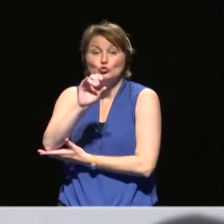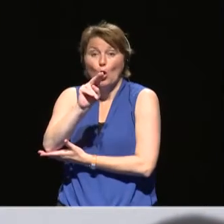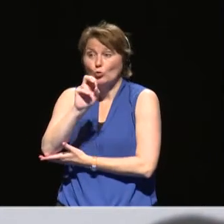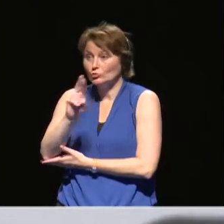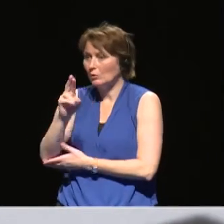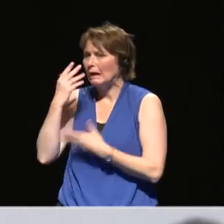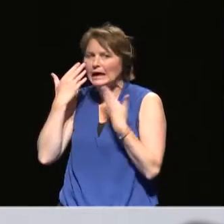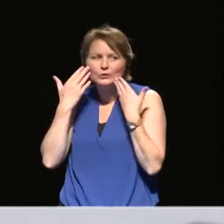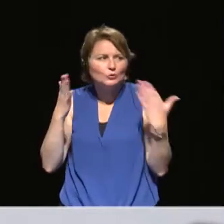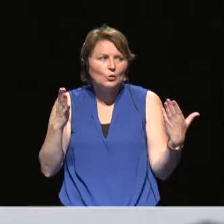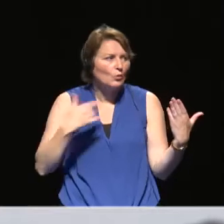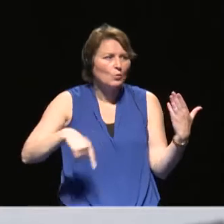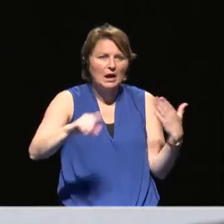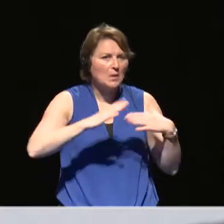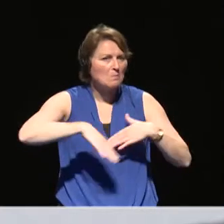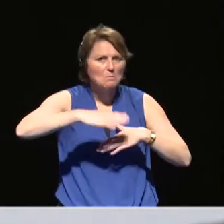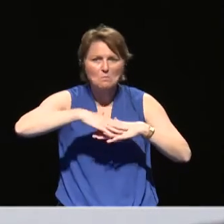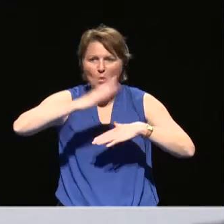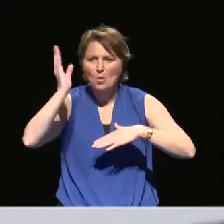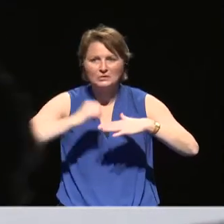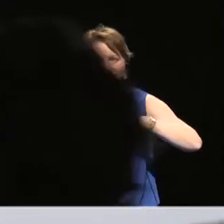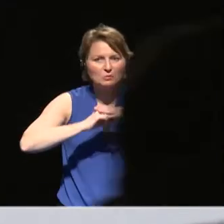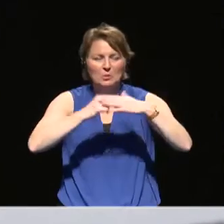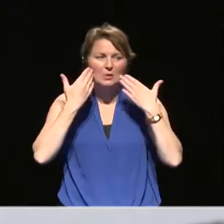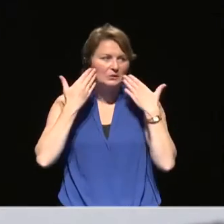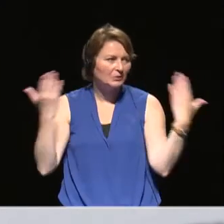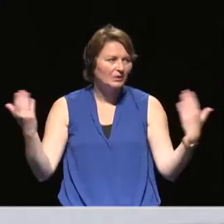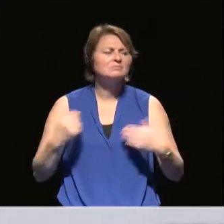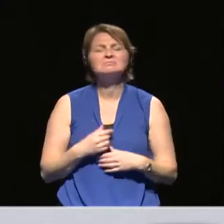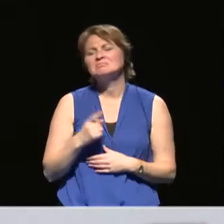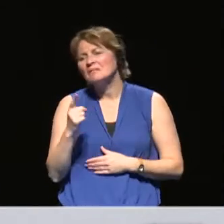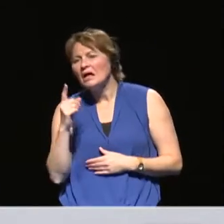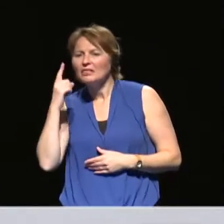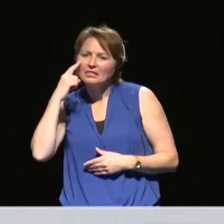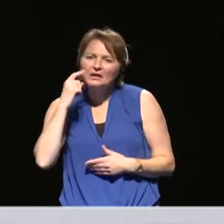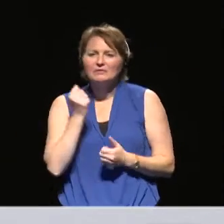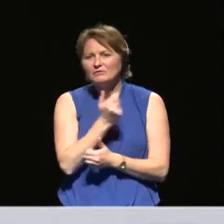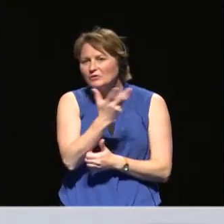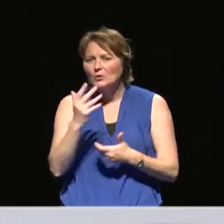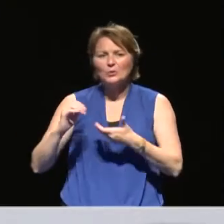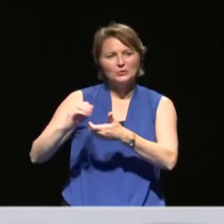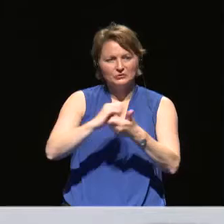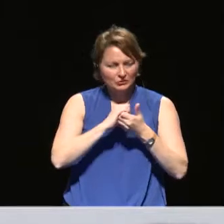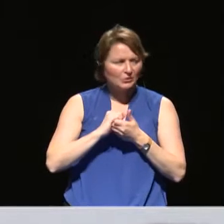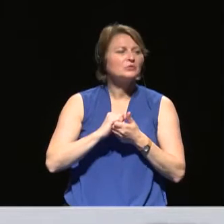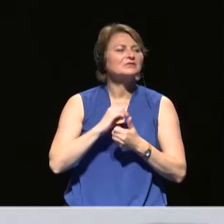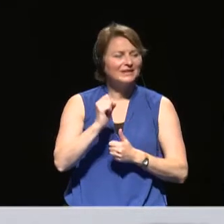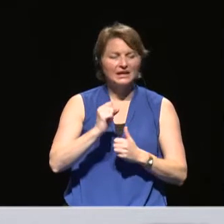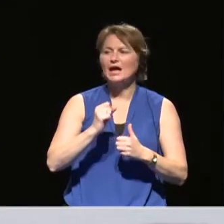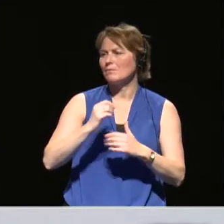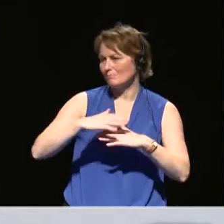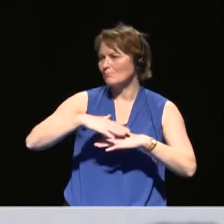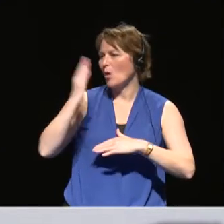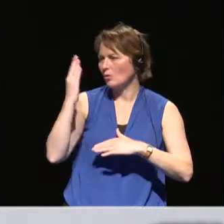society or so on. I suspect part of it is that there are a few organizations that tend to receive the bulk of the support,